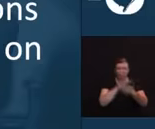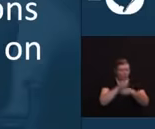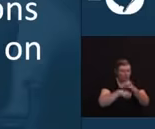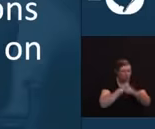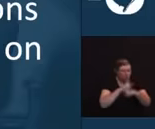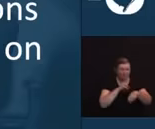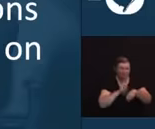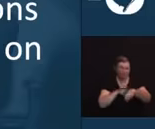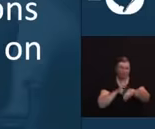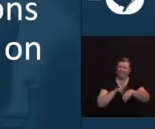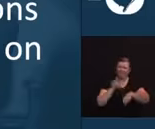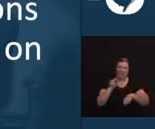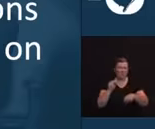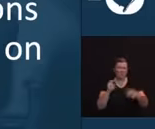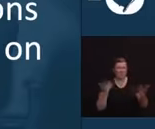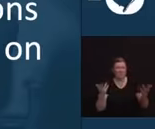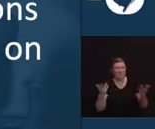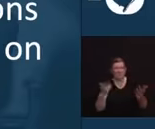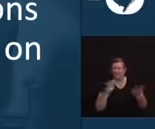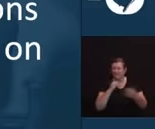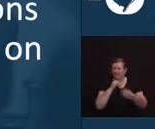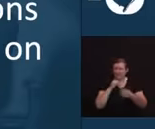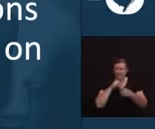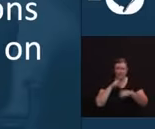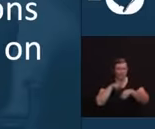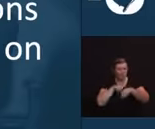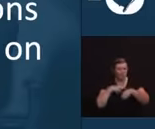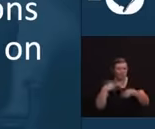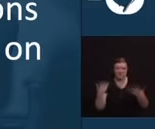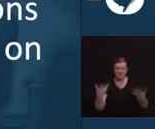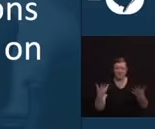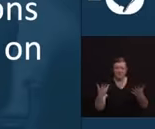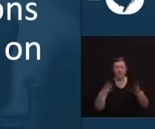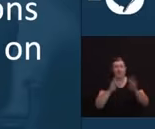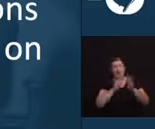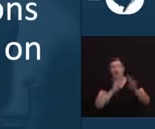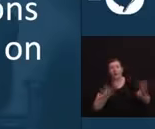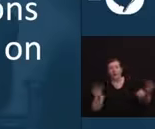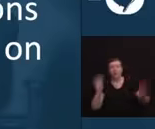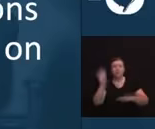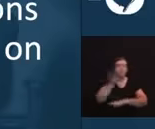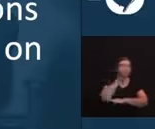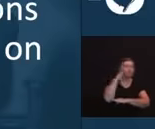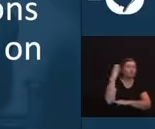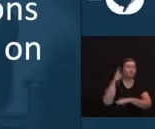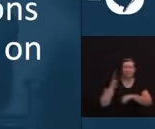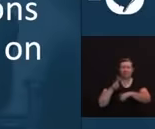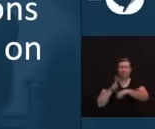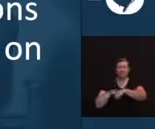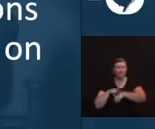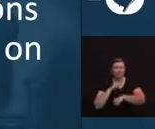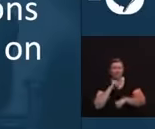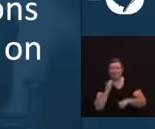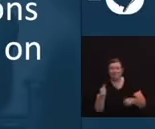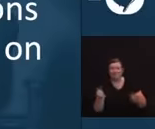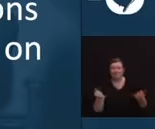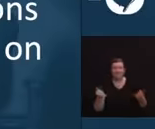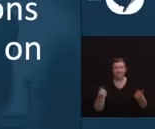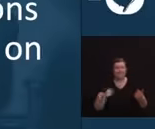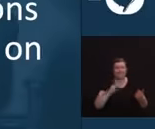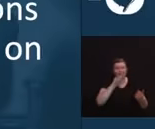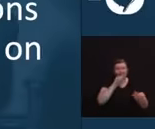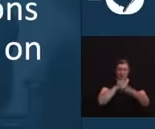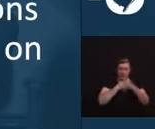It won't be a normal Hanukkah or Christmas. And 2020 won't be normal, period. We're urging everybody to keep